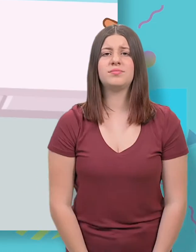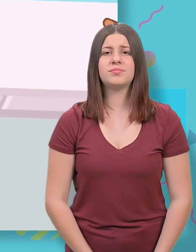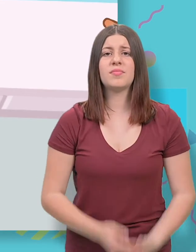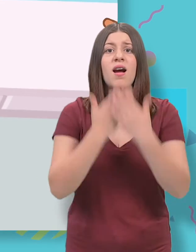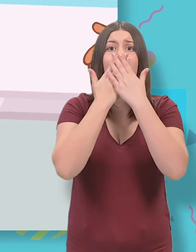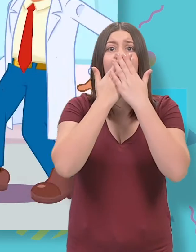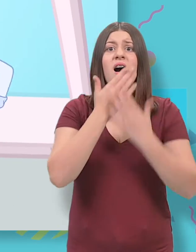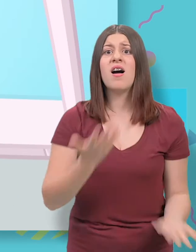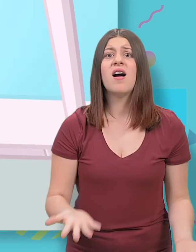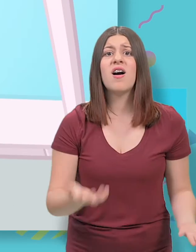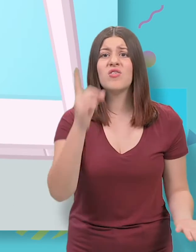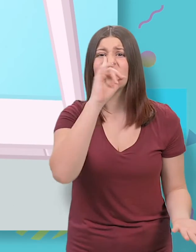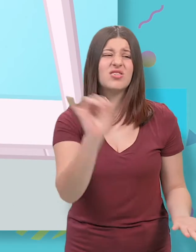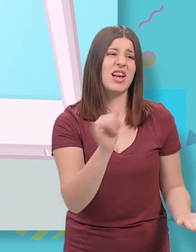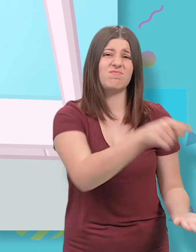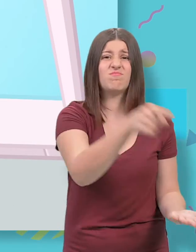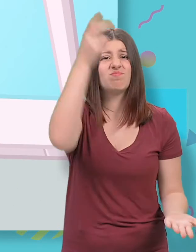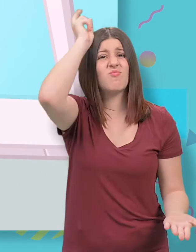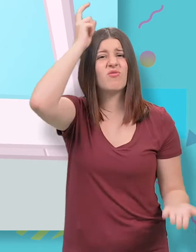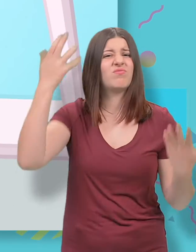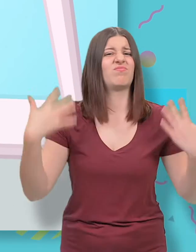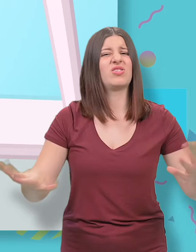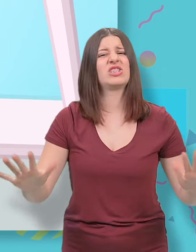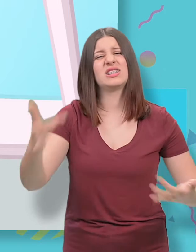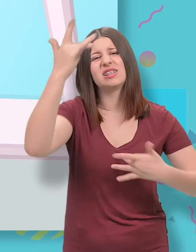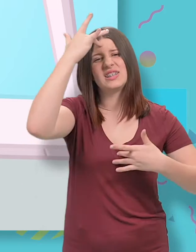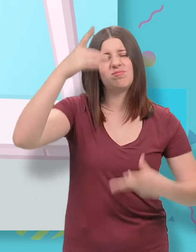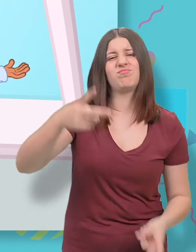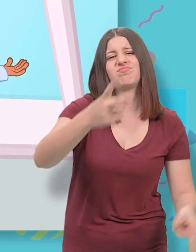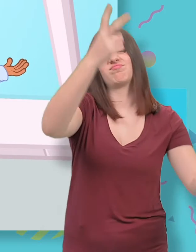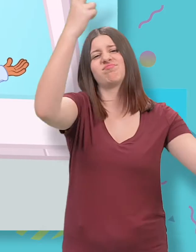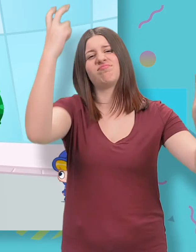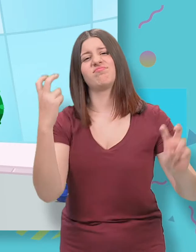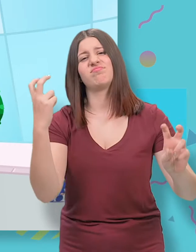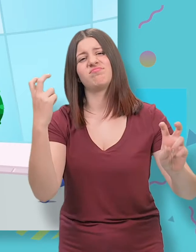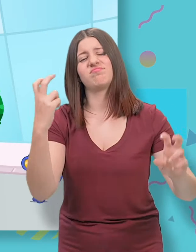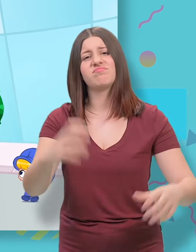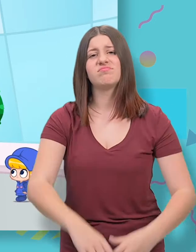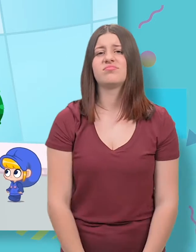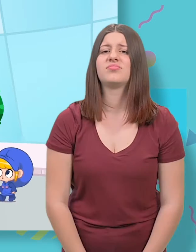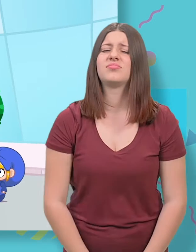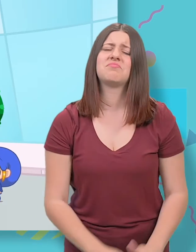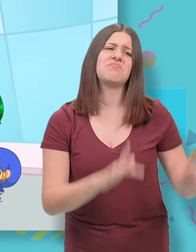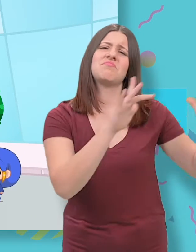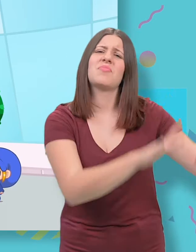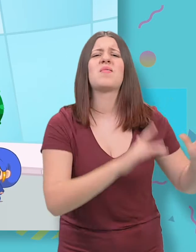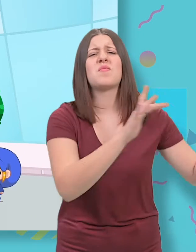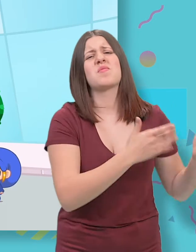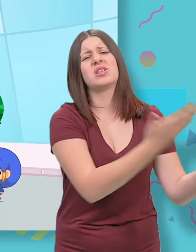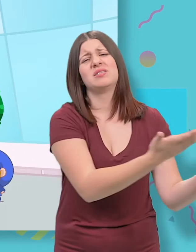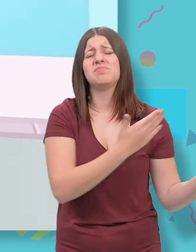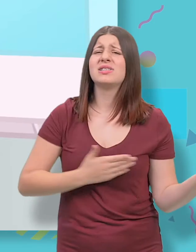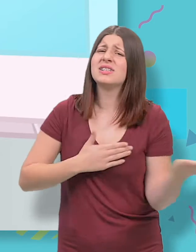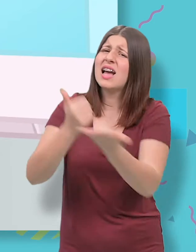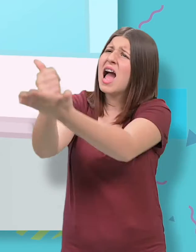Oh, no! It looks like Morphle the ambulance caught the flu from one of our patients. Poor